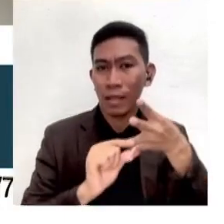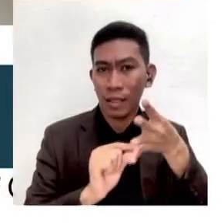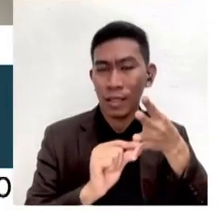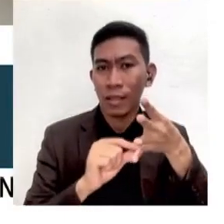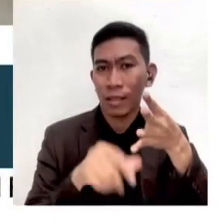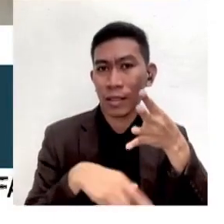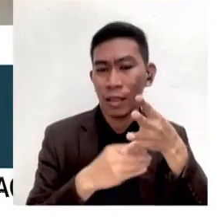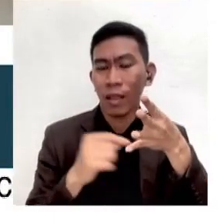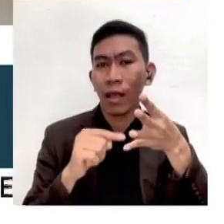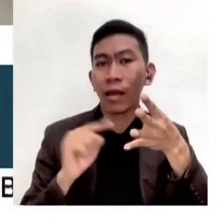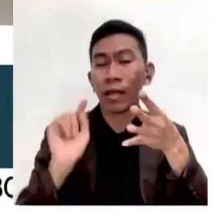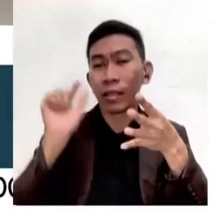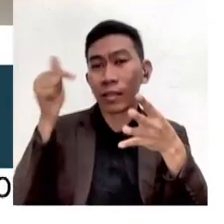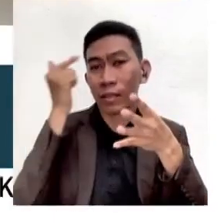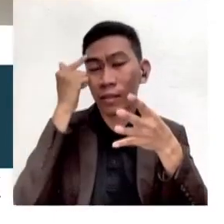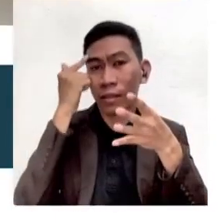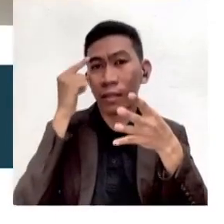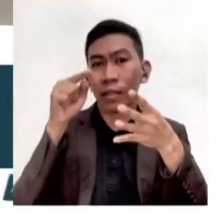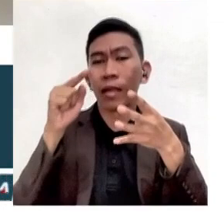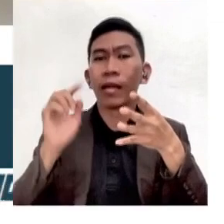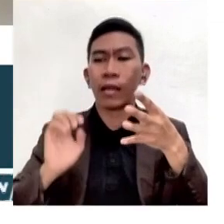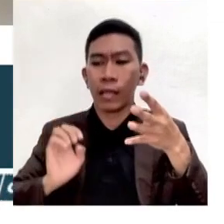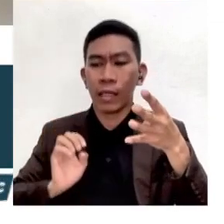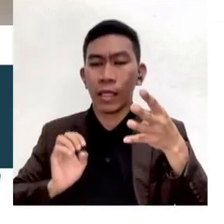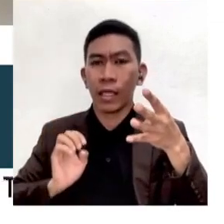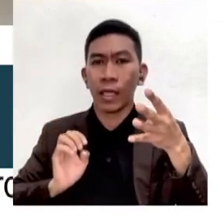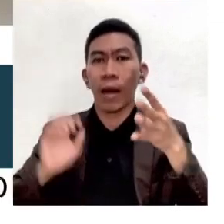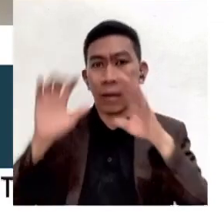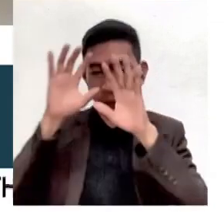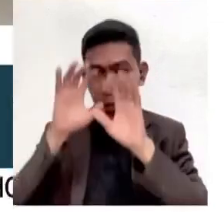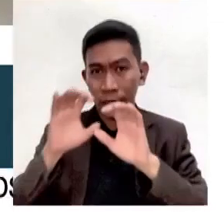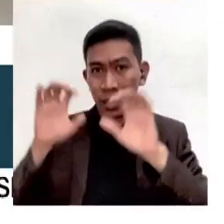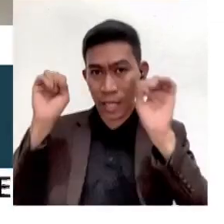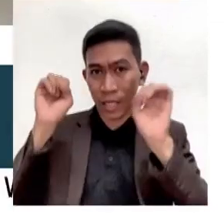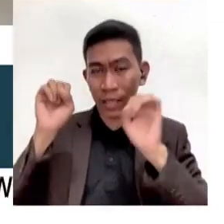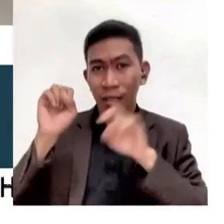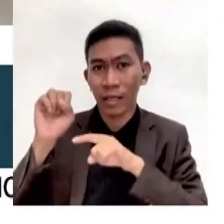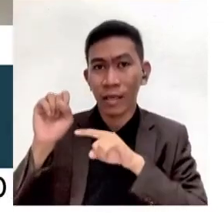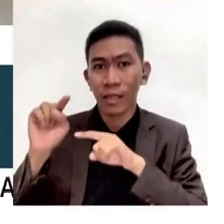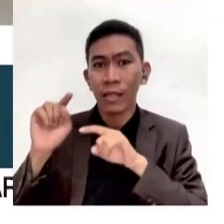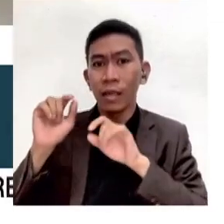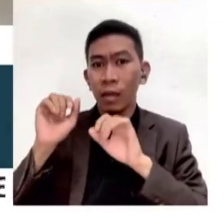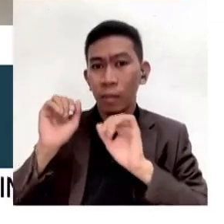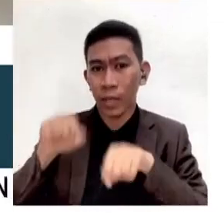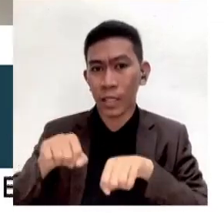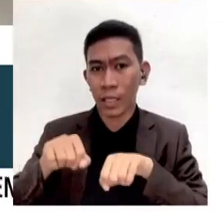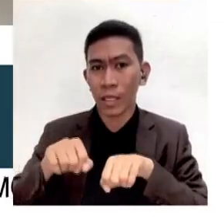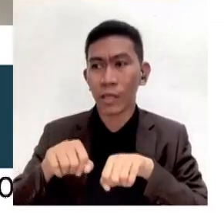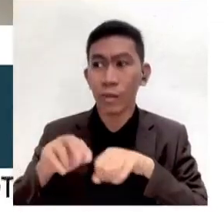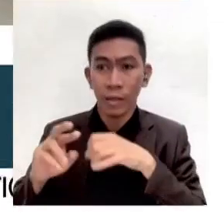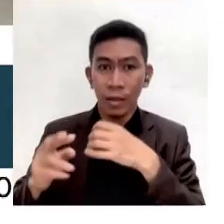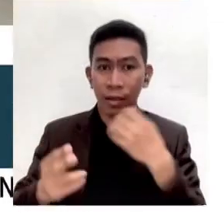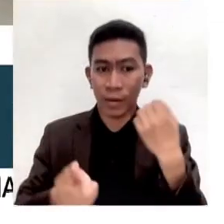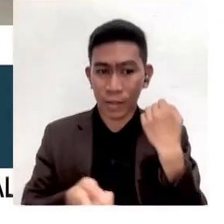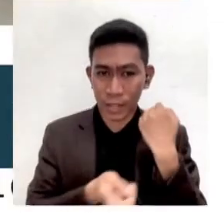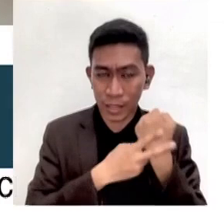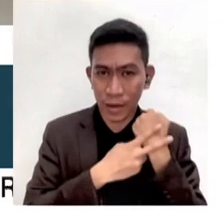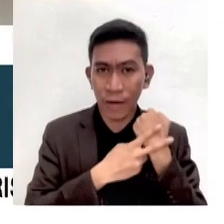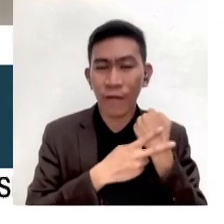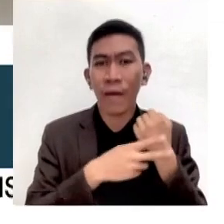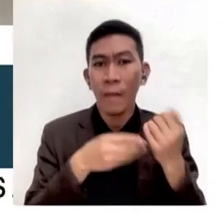government, particularly the executive branch, can tap into the reserve funds of